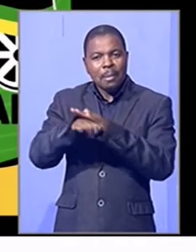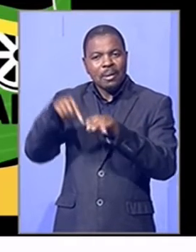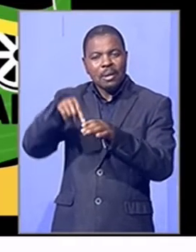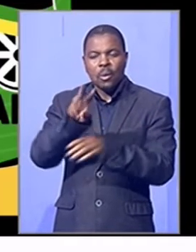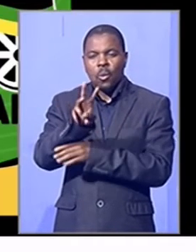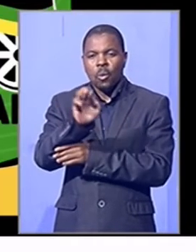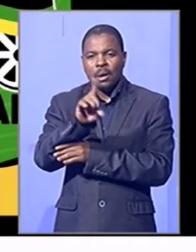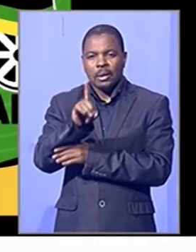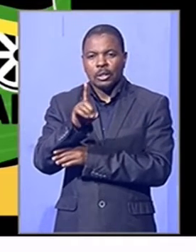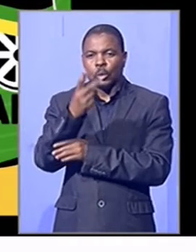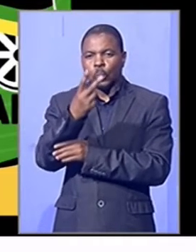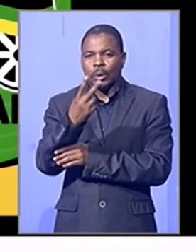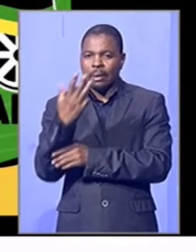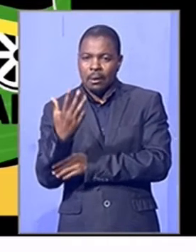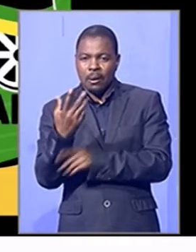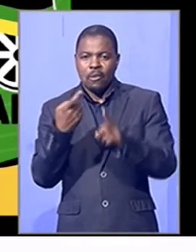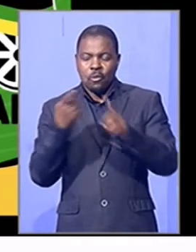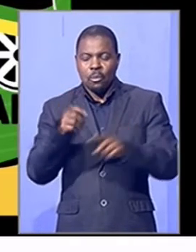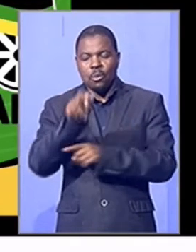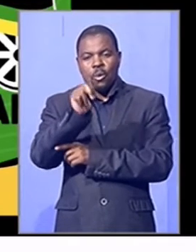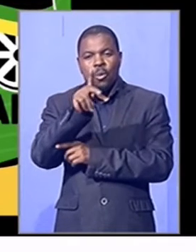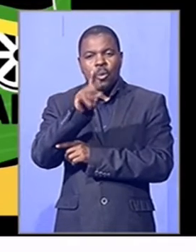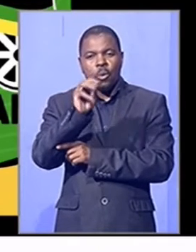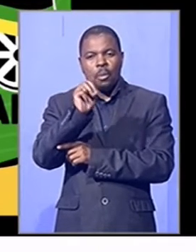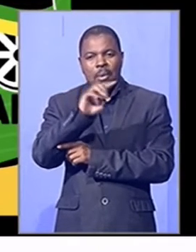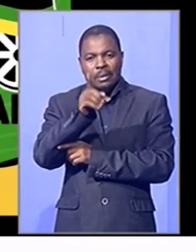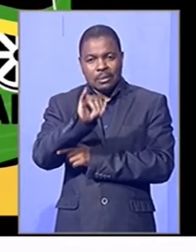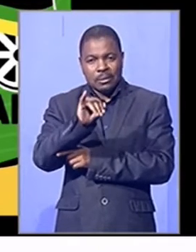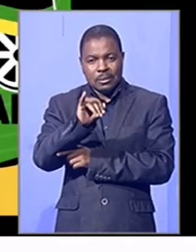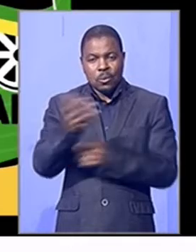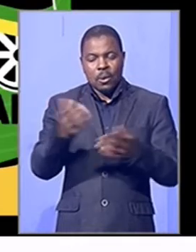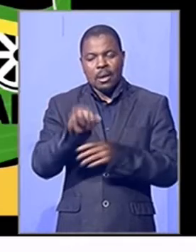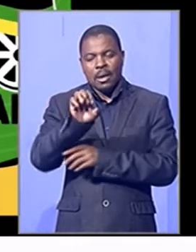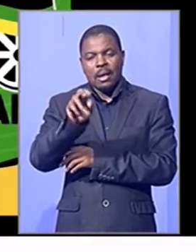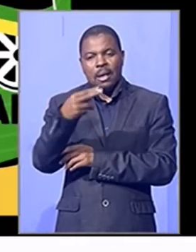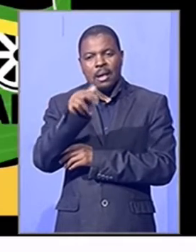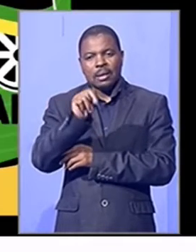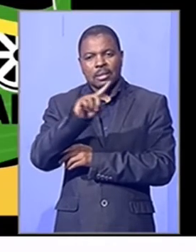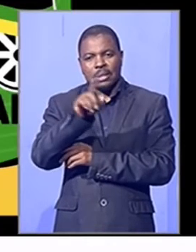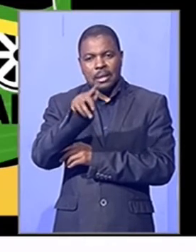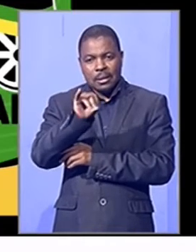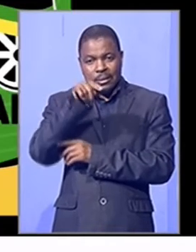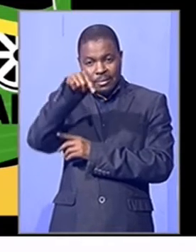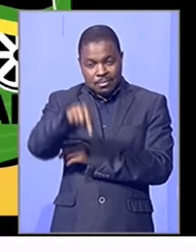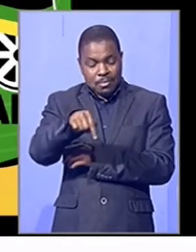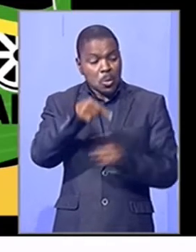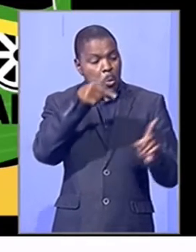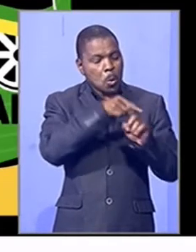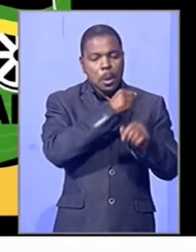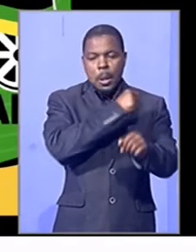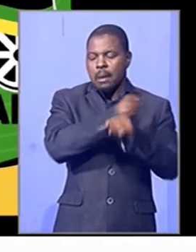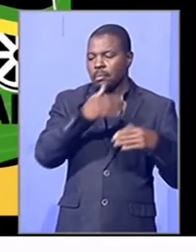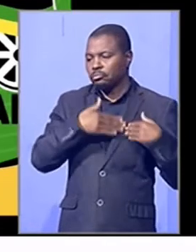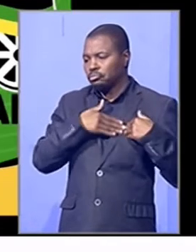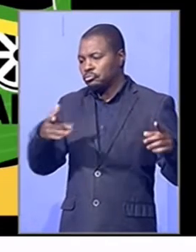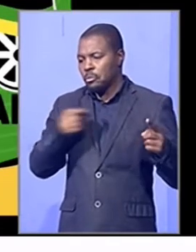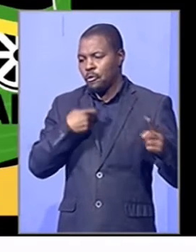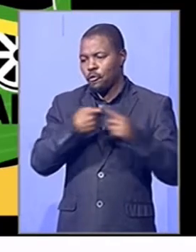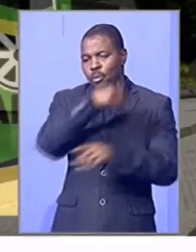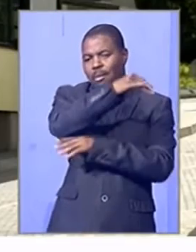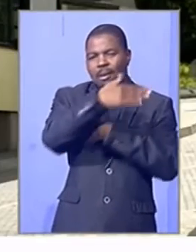what 29 Mpumalanga sub-region in eKhanzeni district, he didn't indicate that he is a